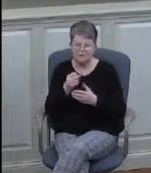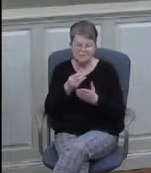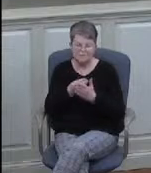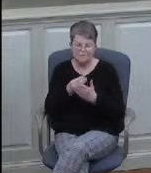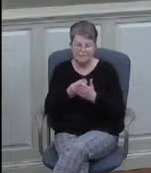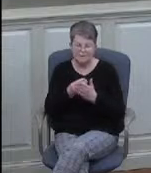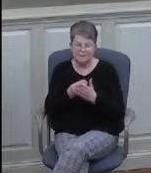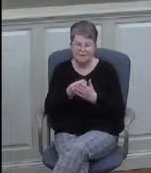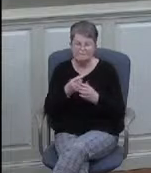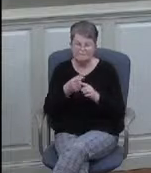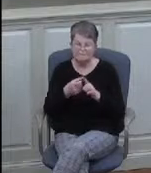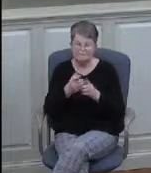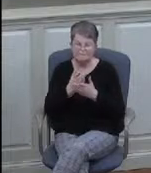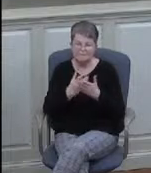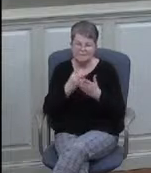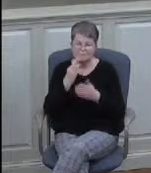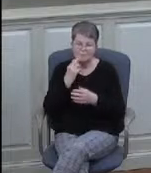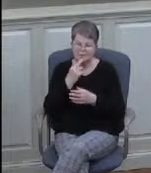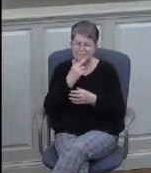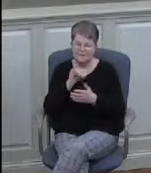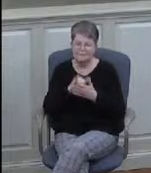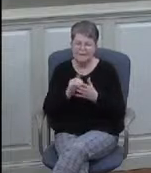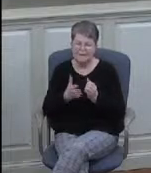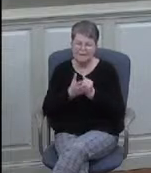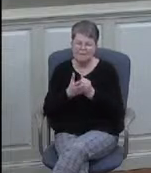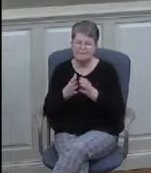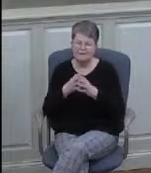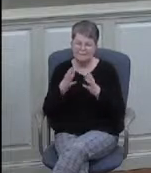gyms. So that helped a lot.